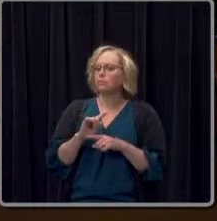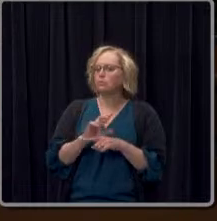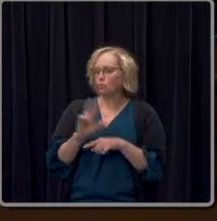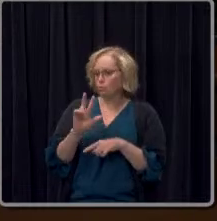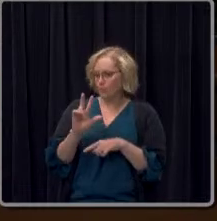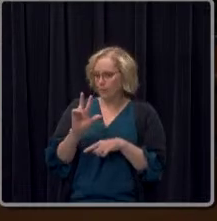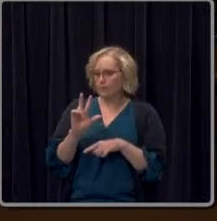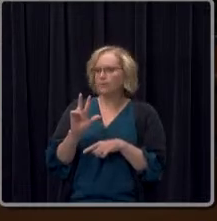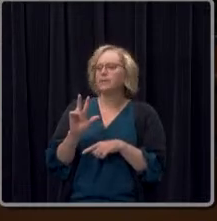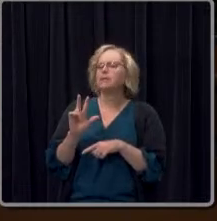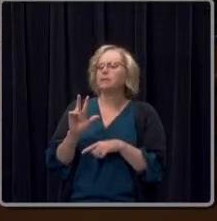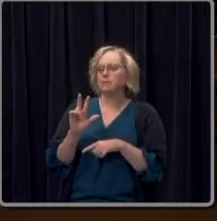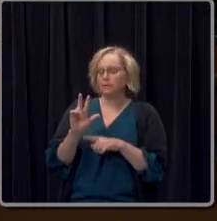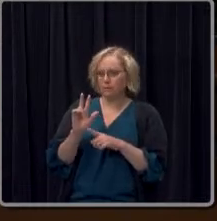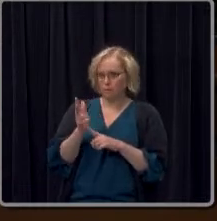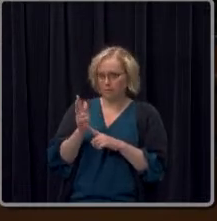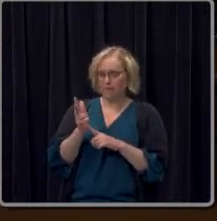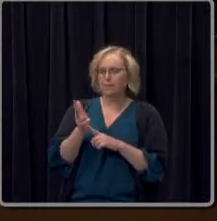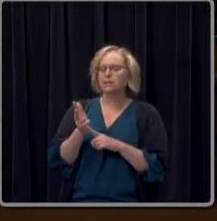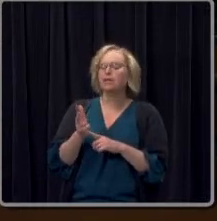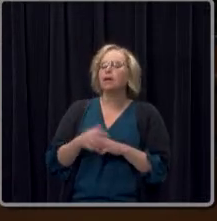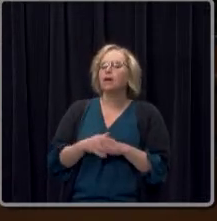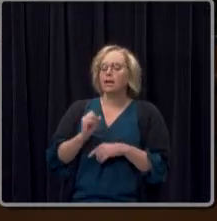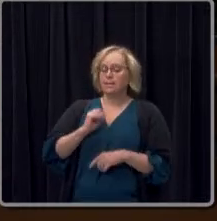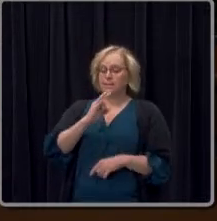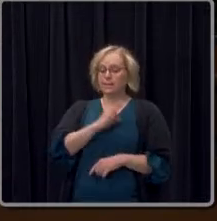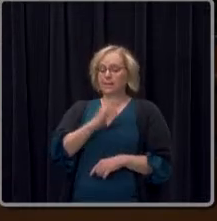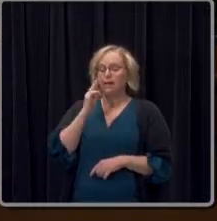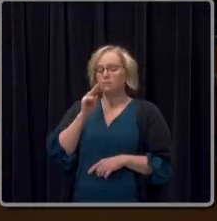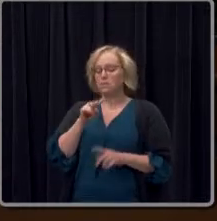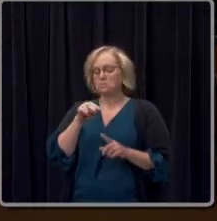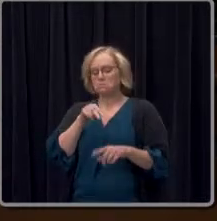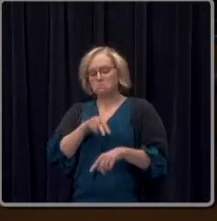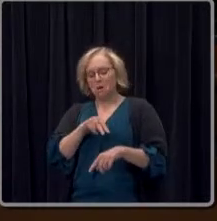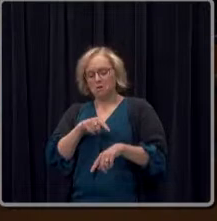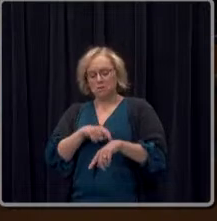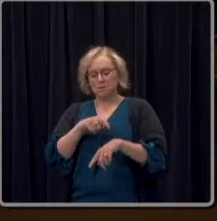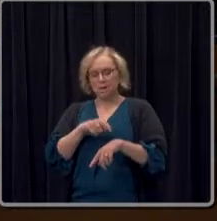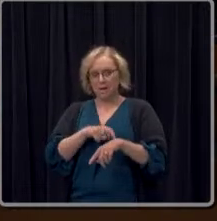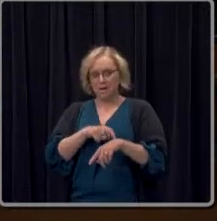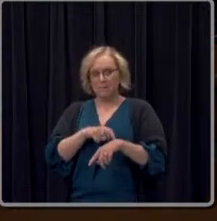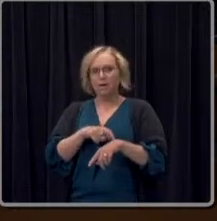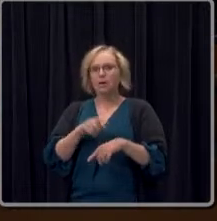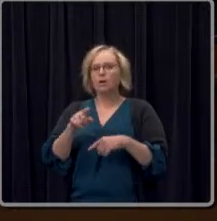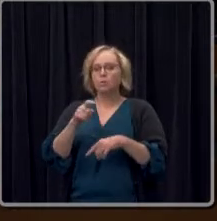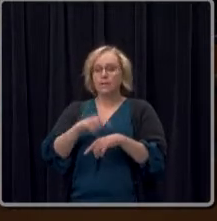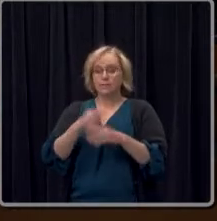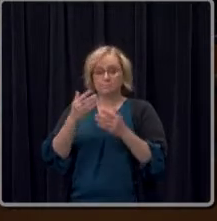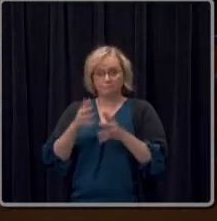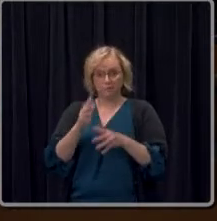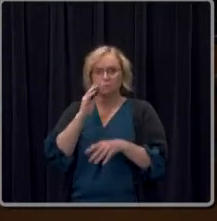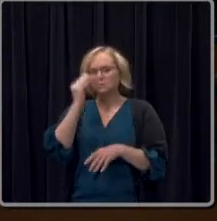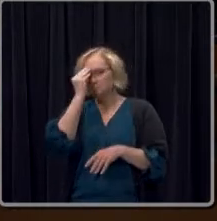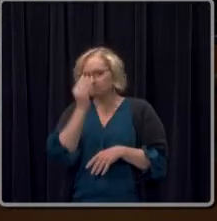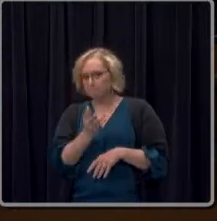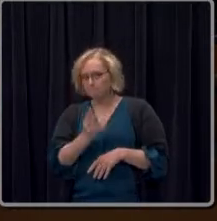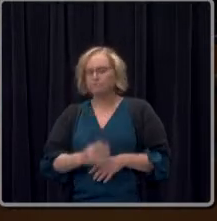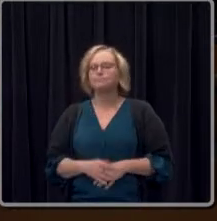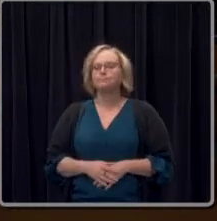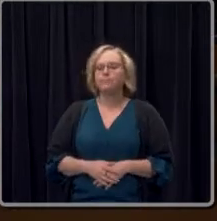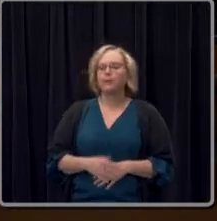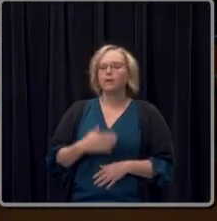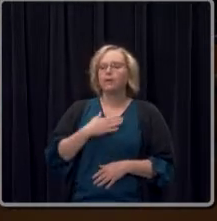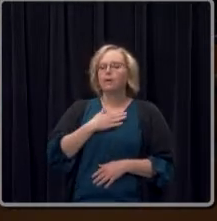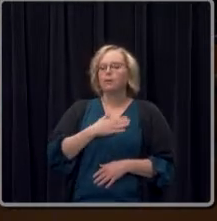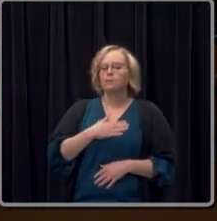3 minutes. A staff person will monitor the time and notify the speaker when the 3-minute time limit has expired. Please